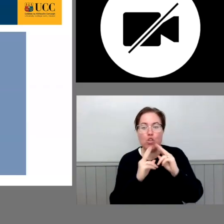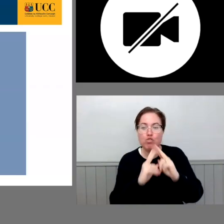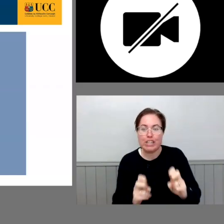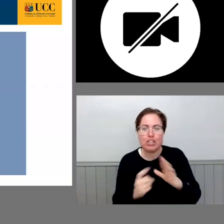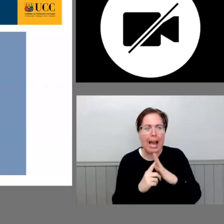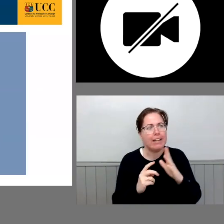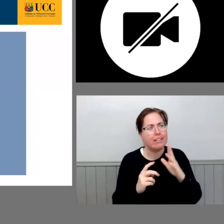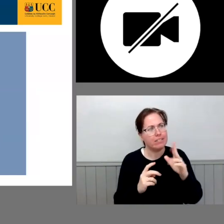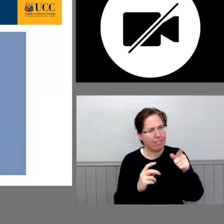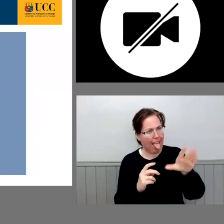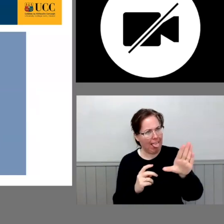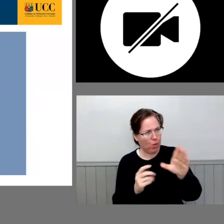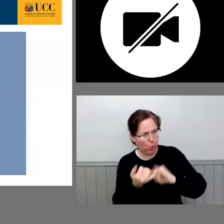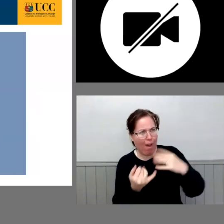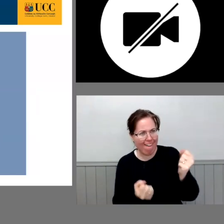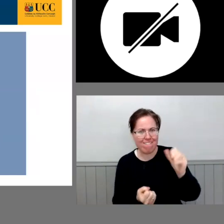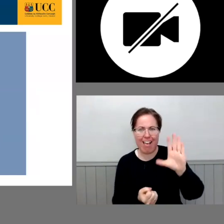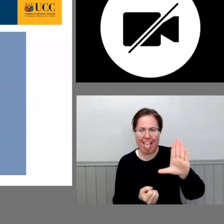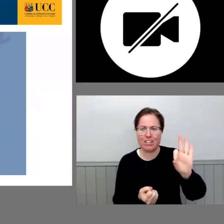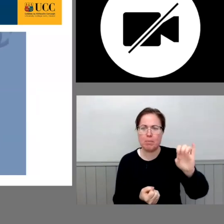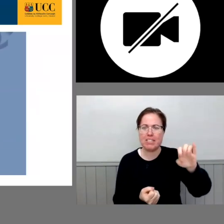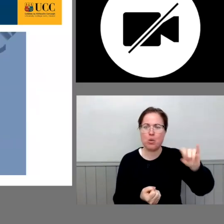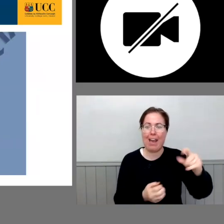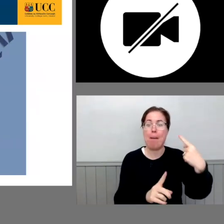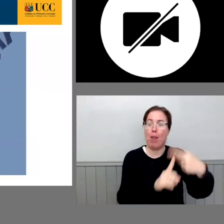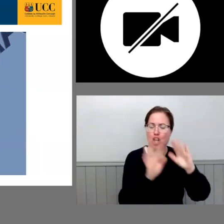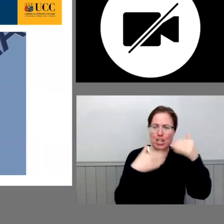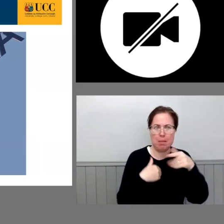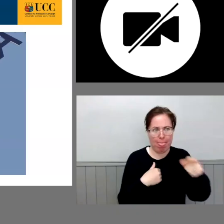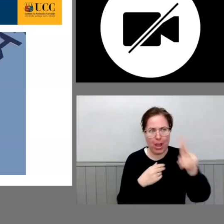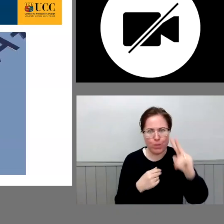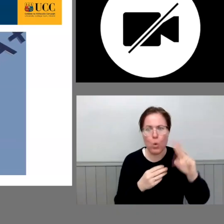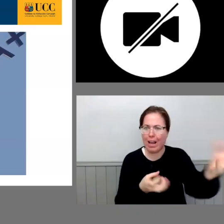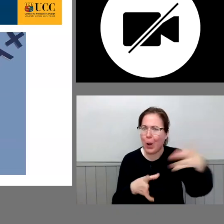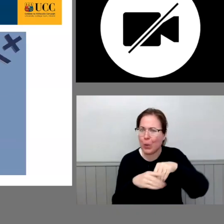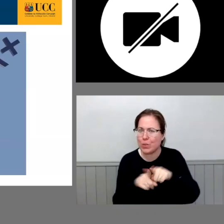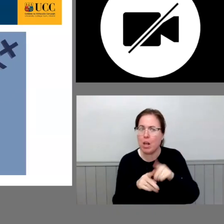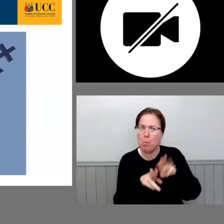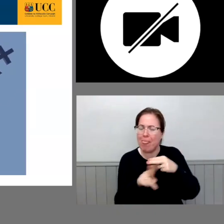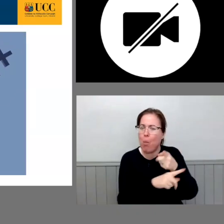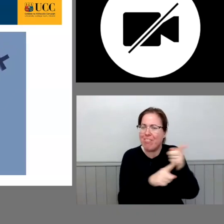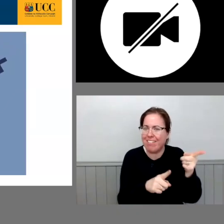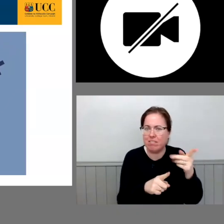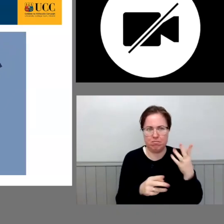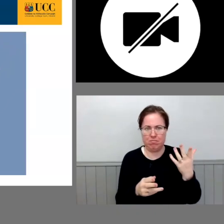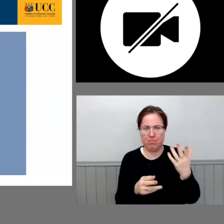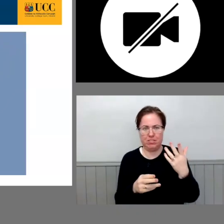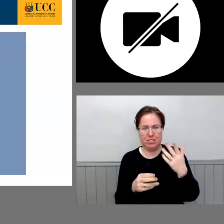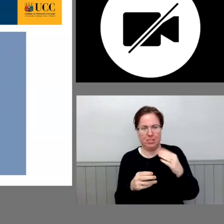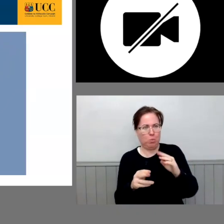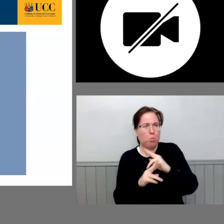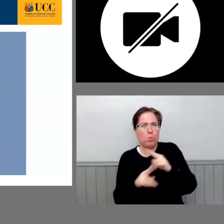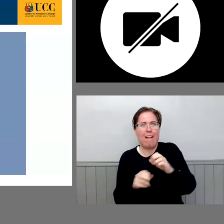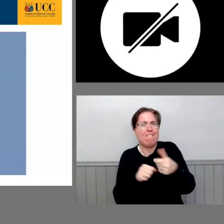by LGBTQIA+ autistic people wherever possible. Without these voices, understanding remains